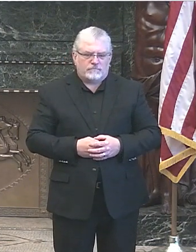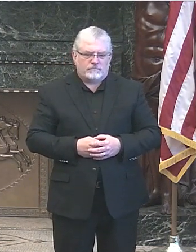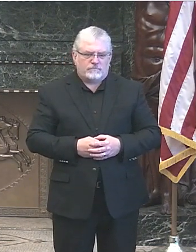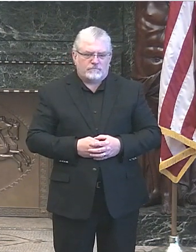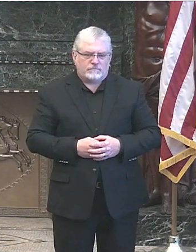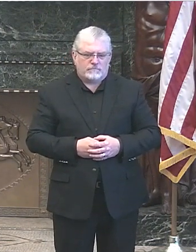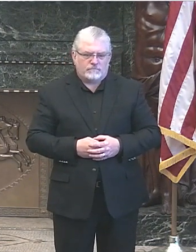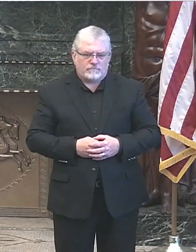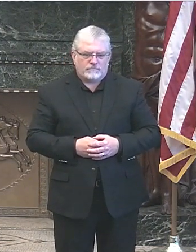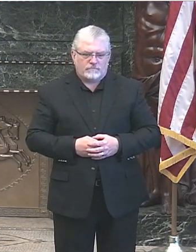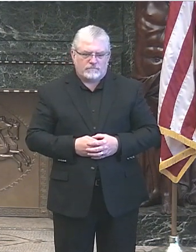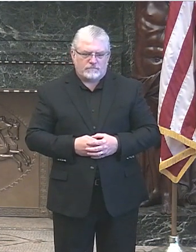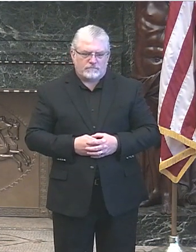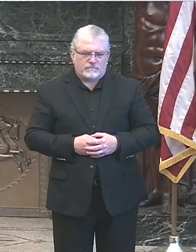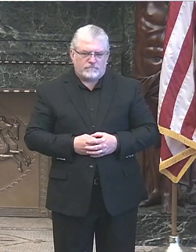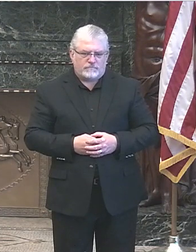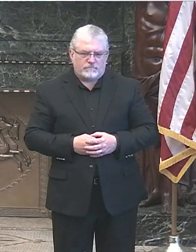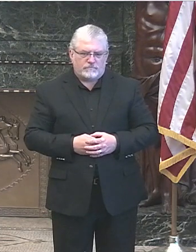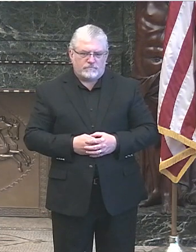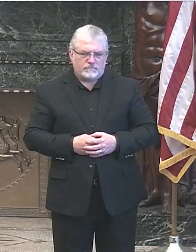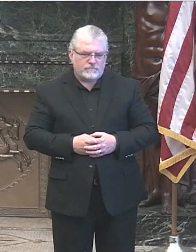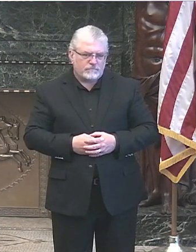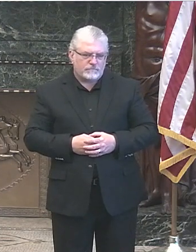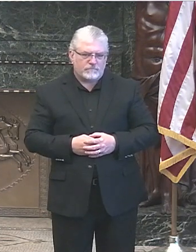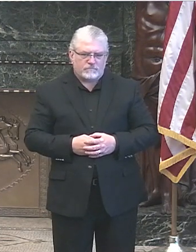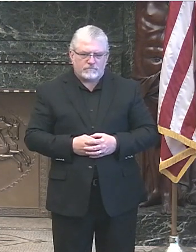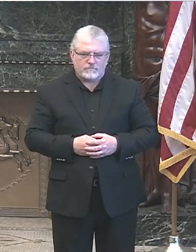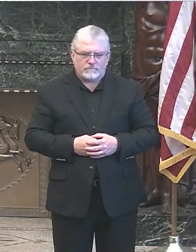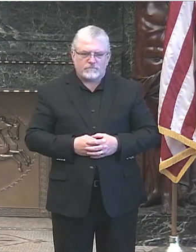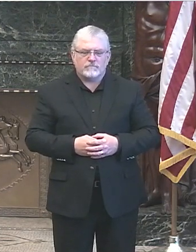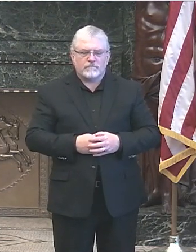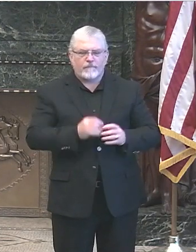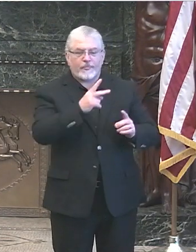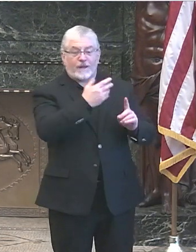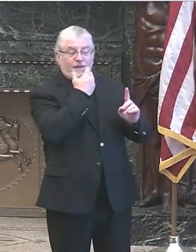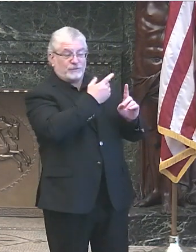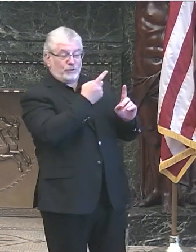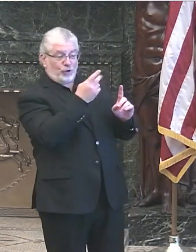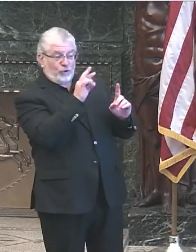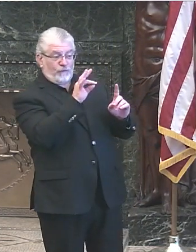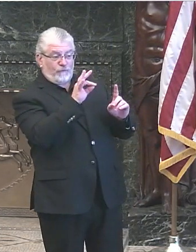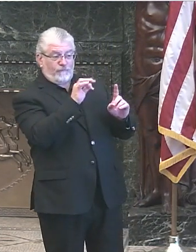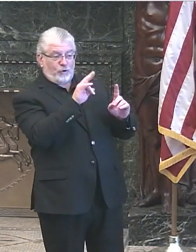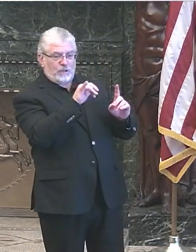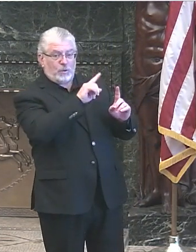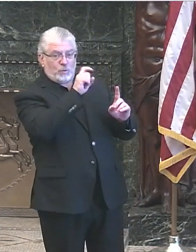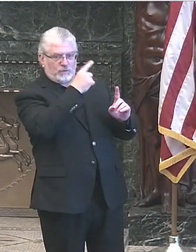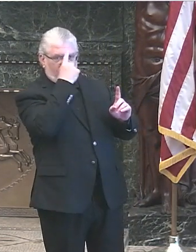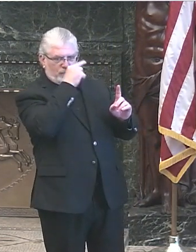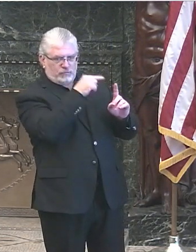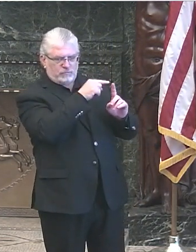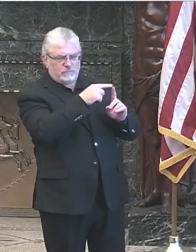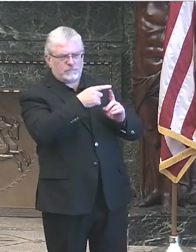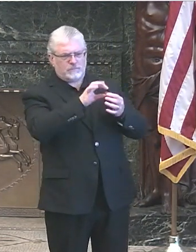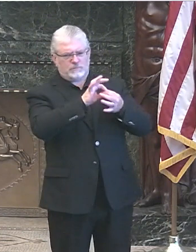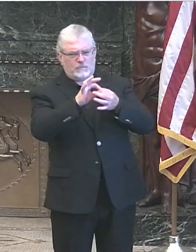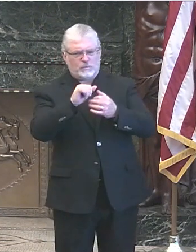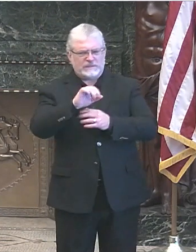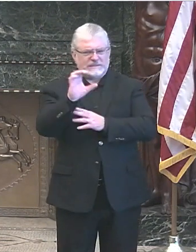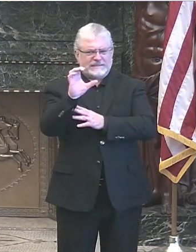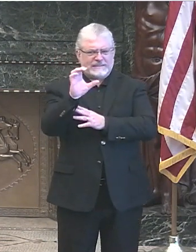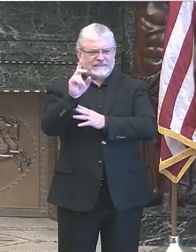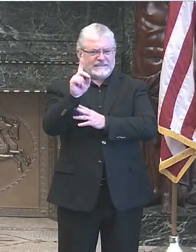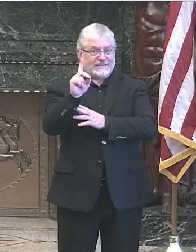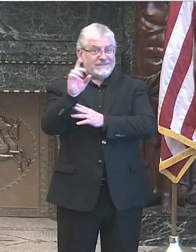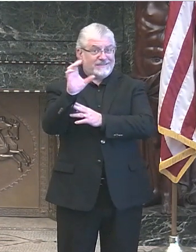recursos? Thank you, Dr. Farley. This question is also for you. According to the CDC, the previously predicted deaths could be much fewer